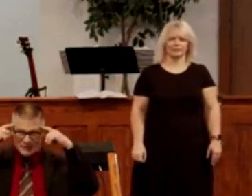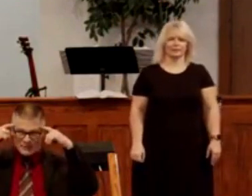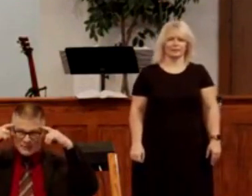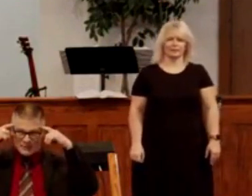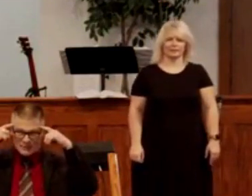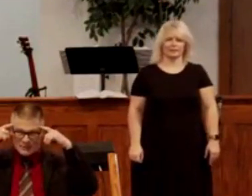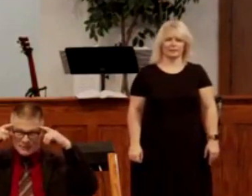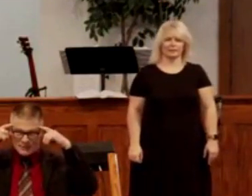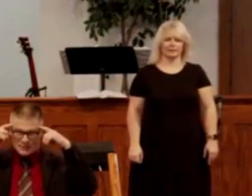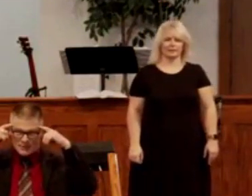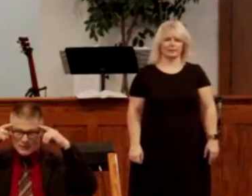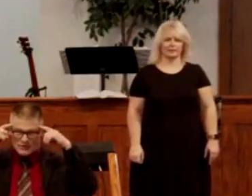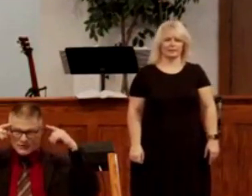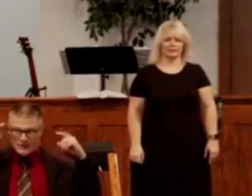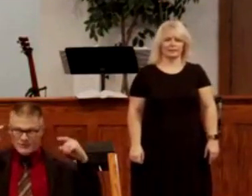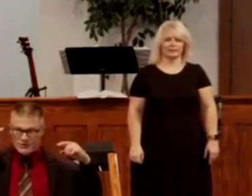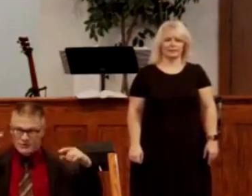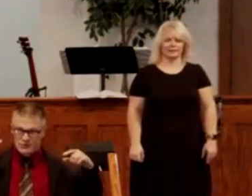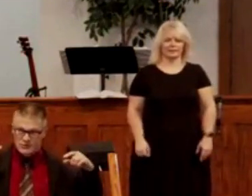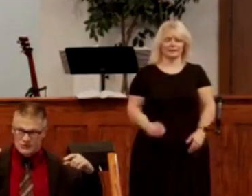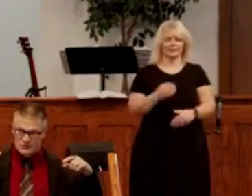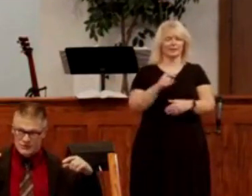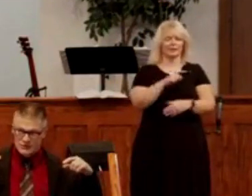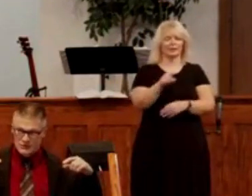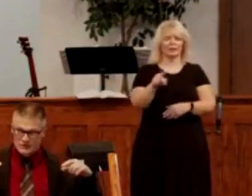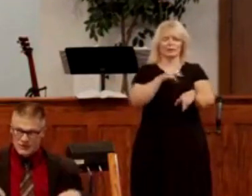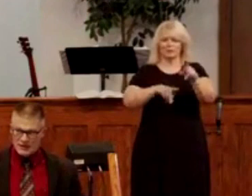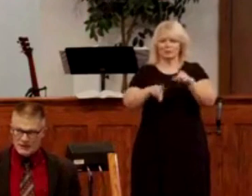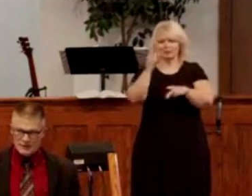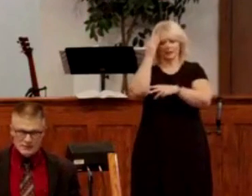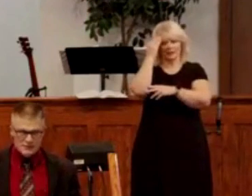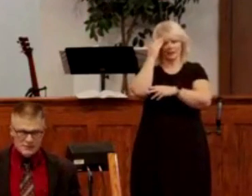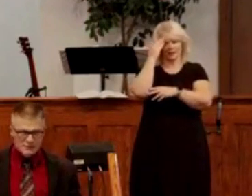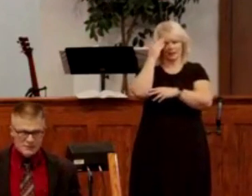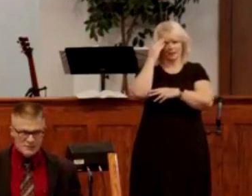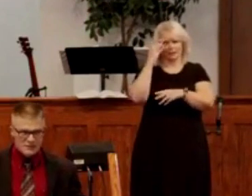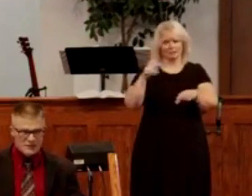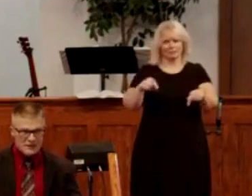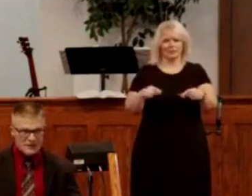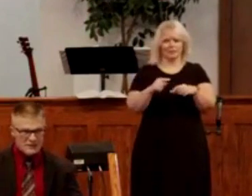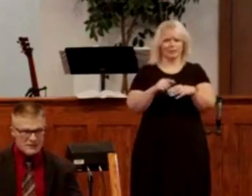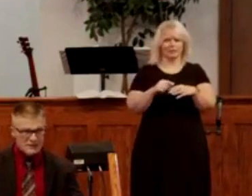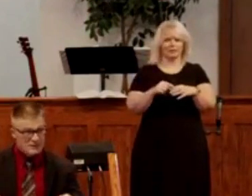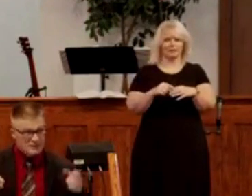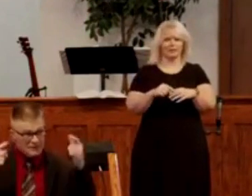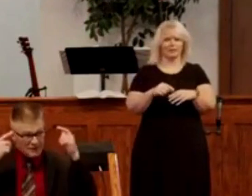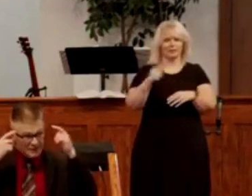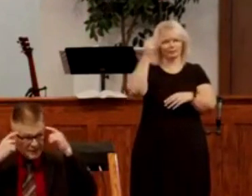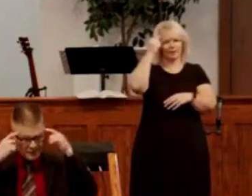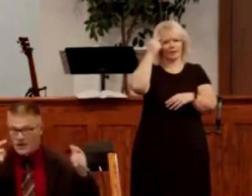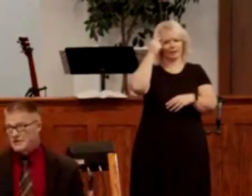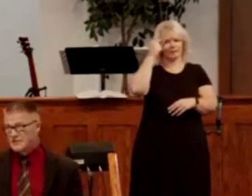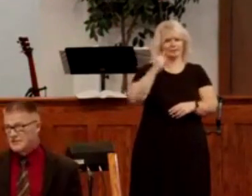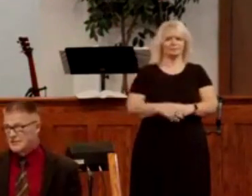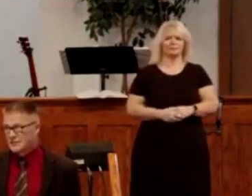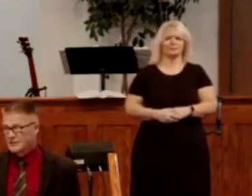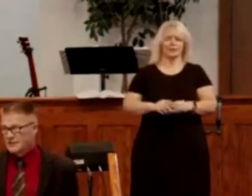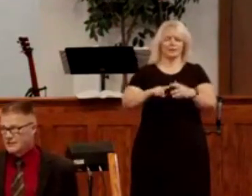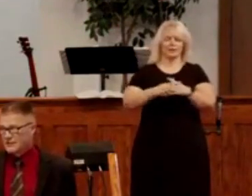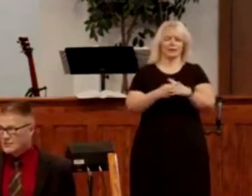Anybody? Come on, you 7 Habits gurus. Begin with the end in